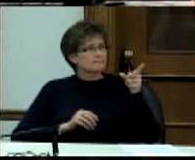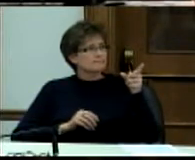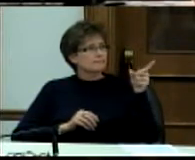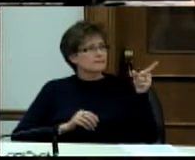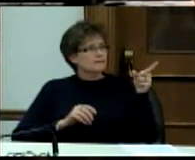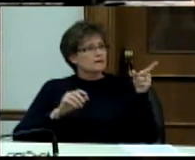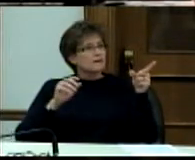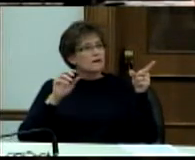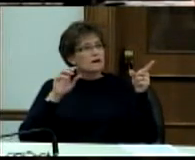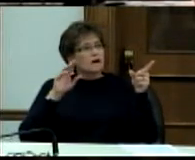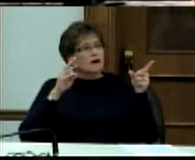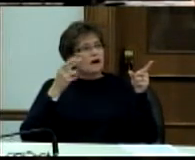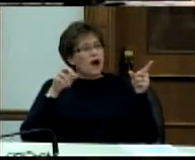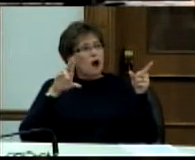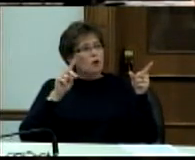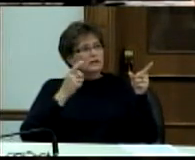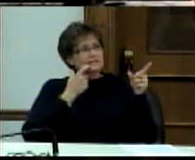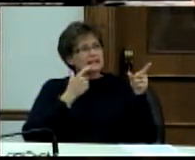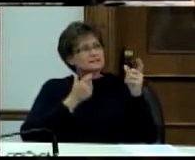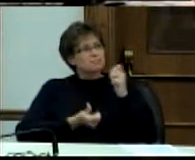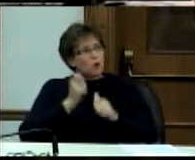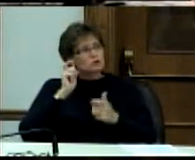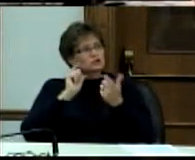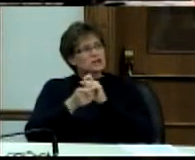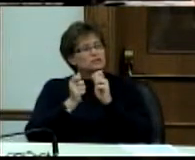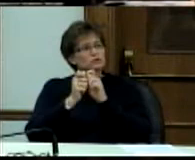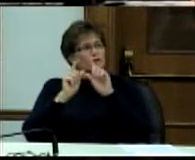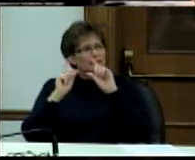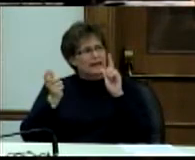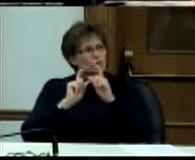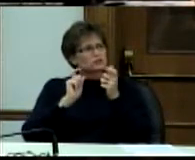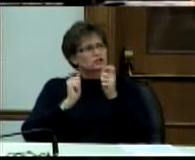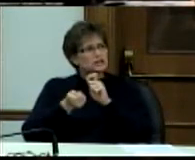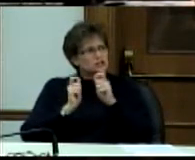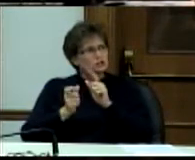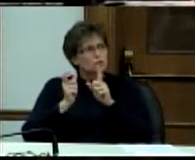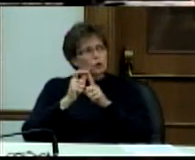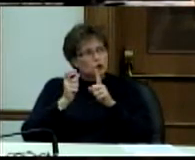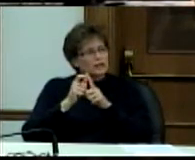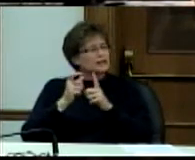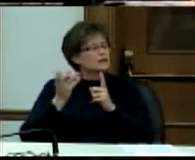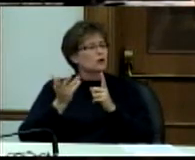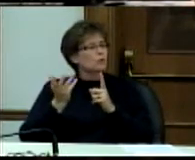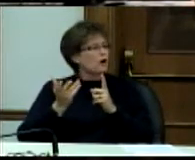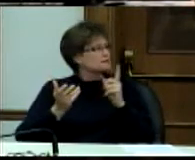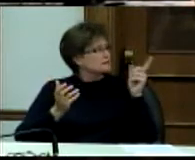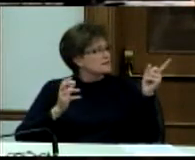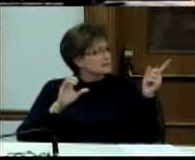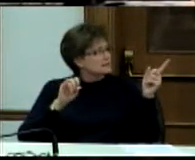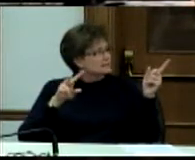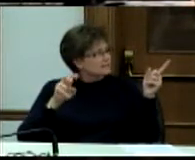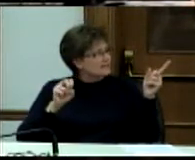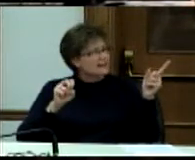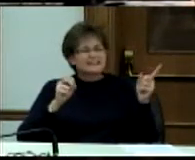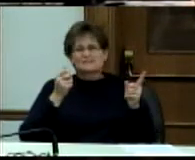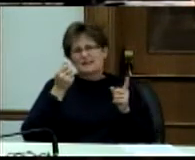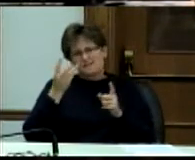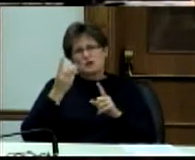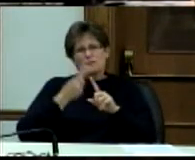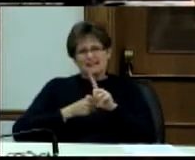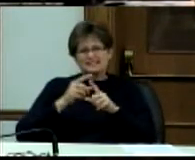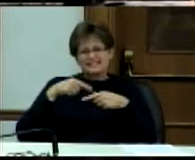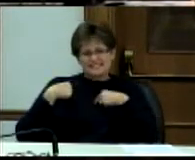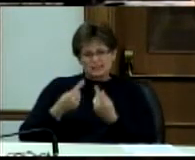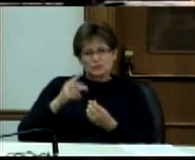Were most of these changes in language to be current? Go ahead. Well, it's been a couple months